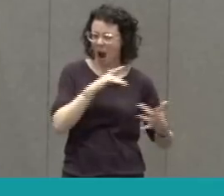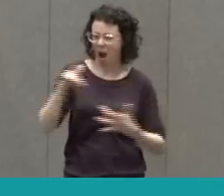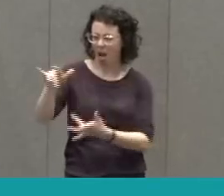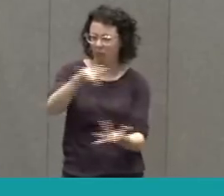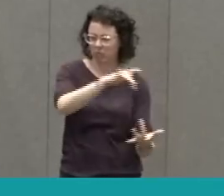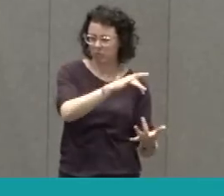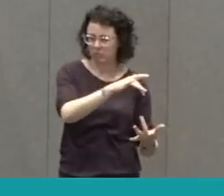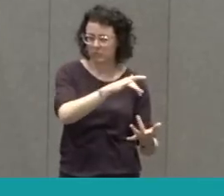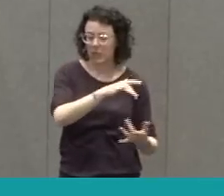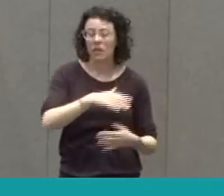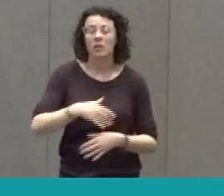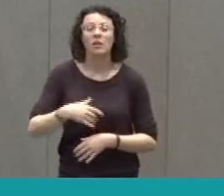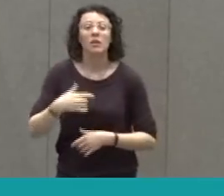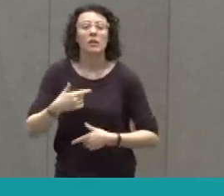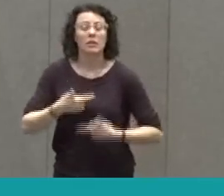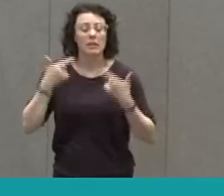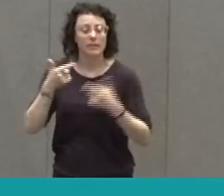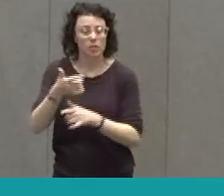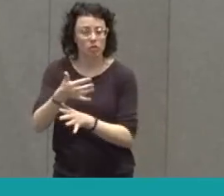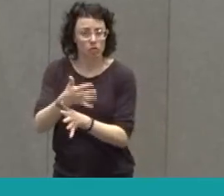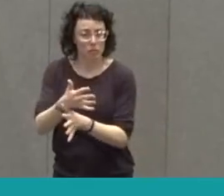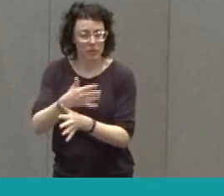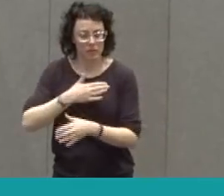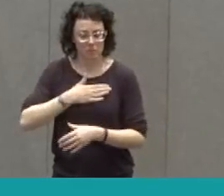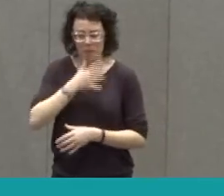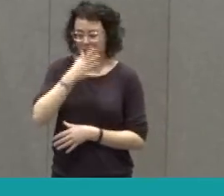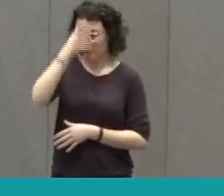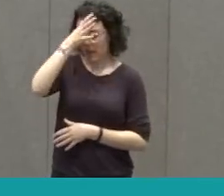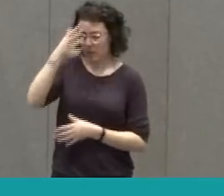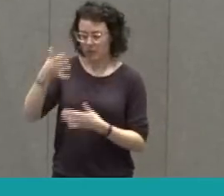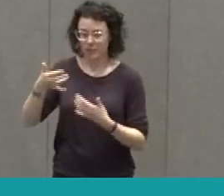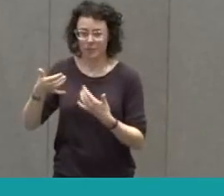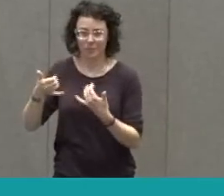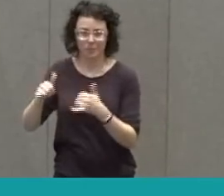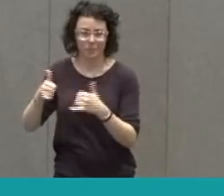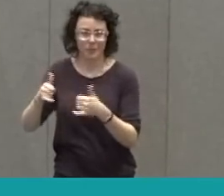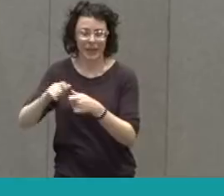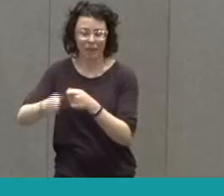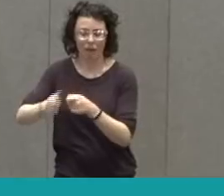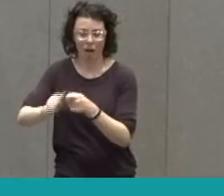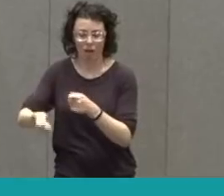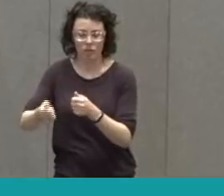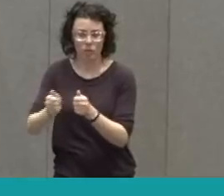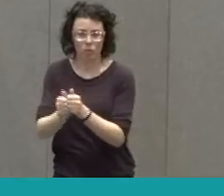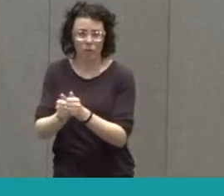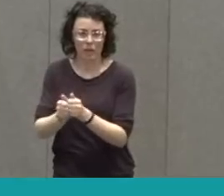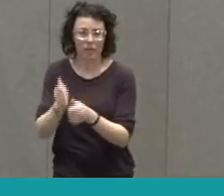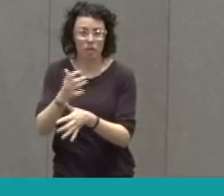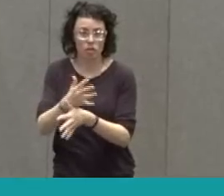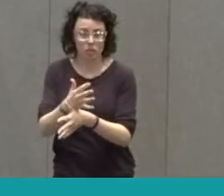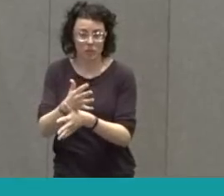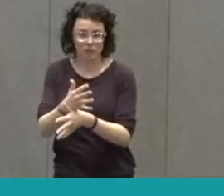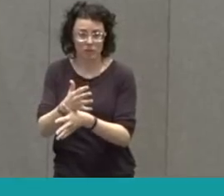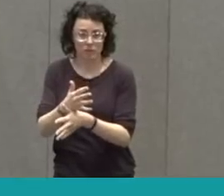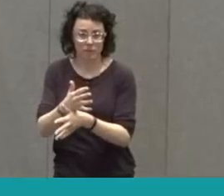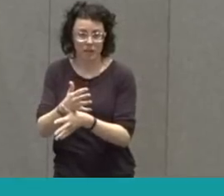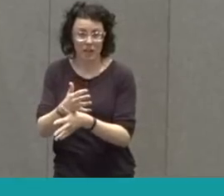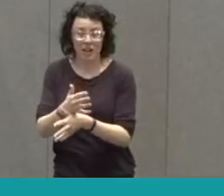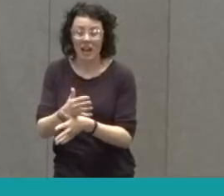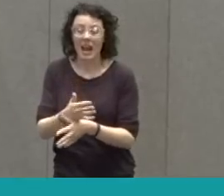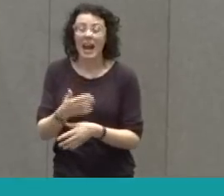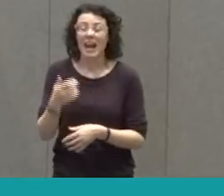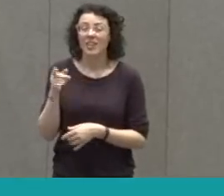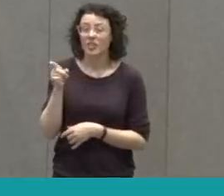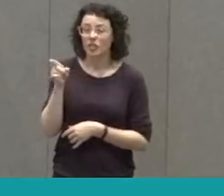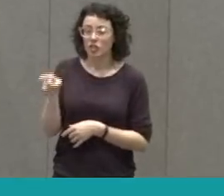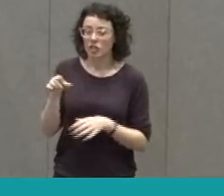cards with some Germans. And she started to shuffle and do what we call the bridge, where you bring it back